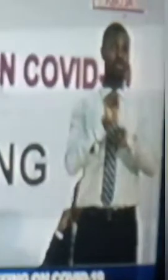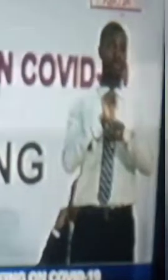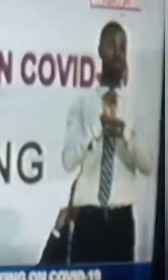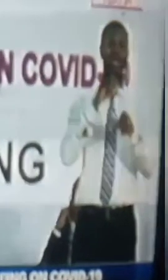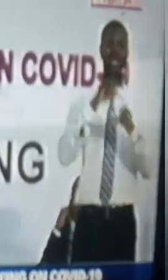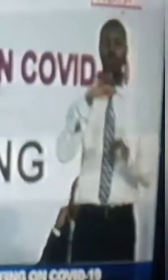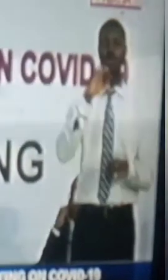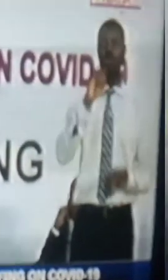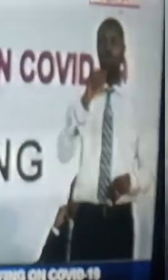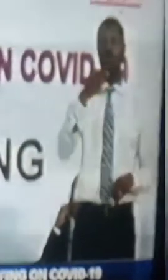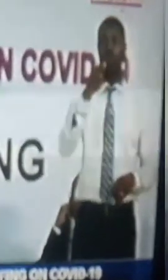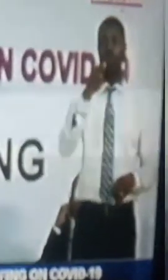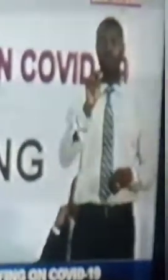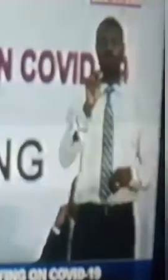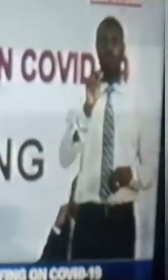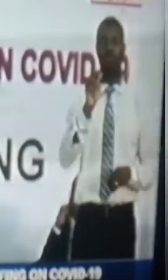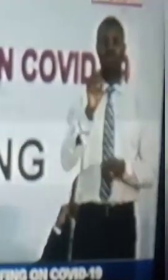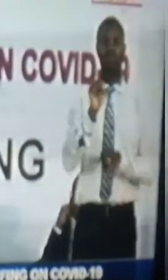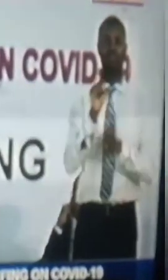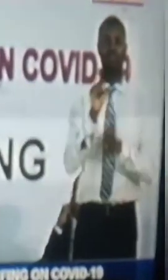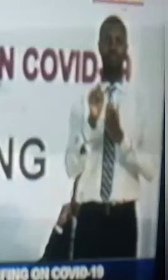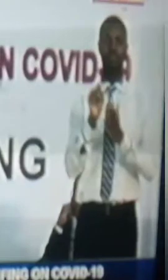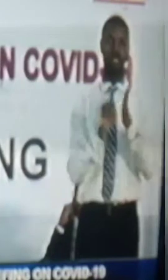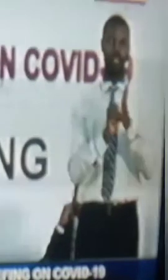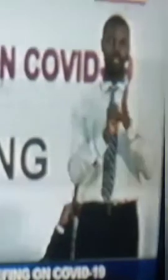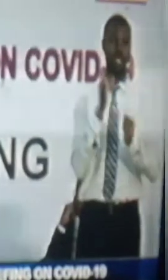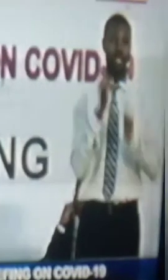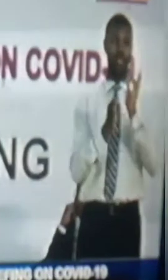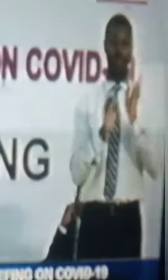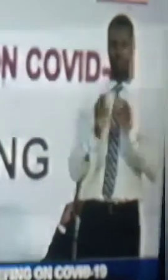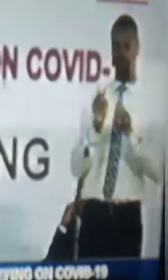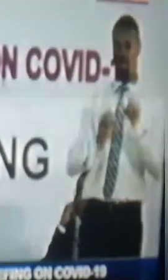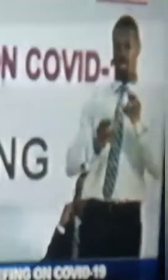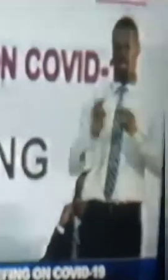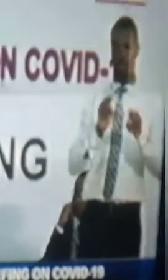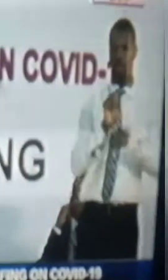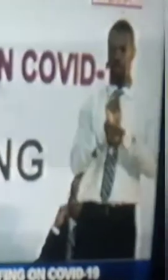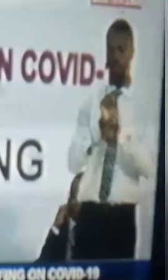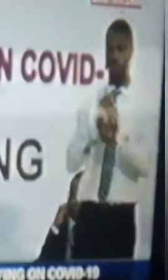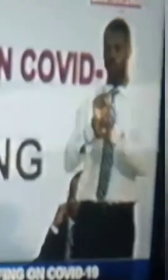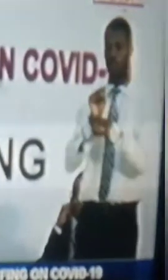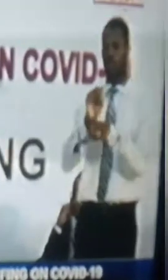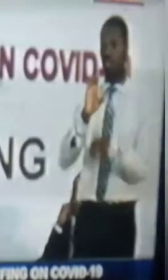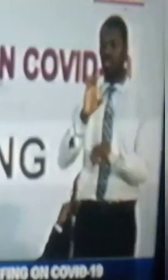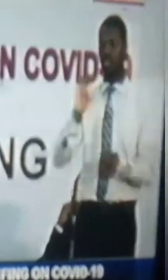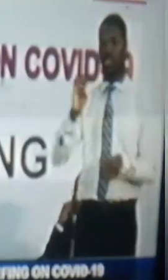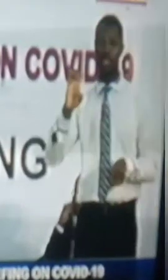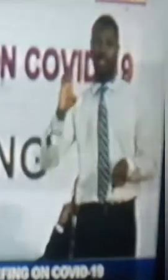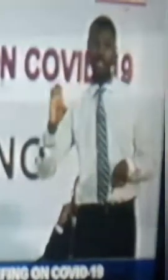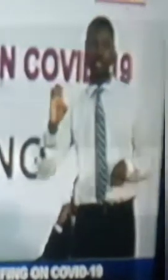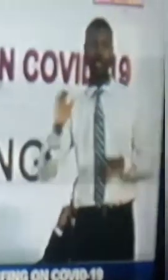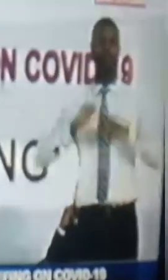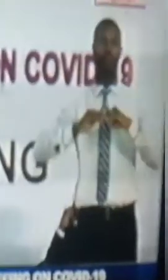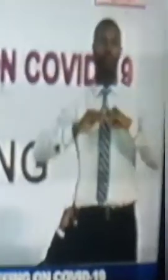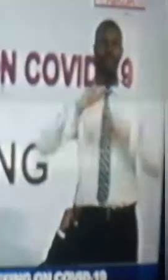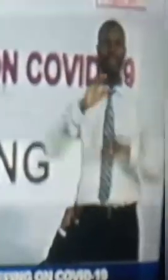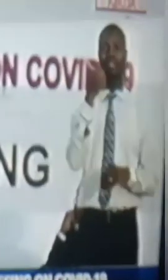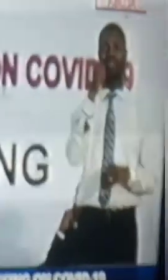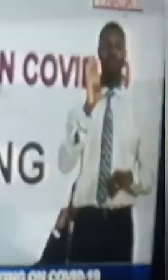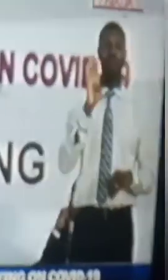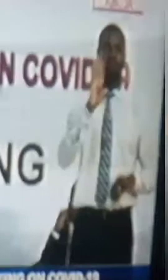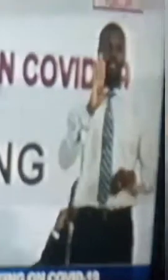the total of their business outreaches in Nigeria, is in excess of